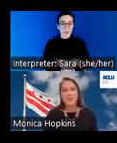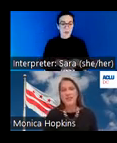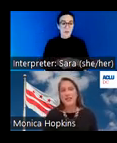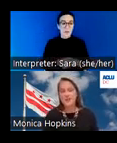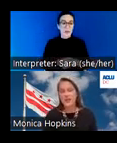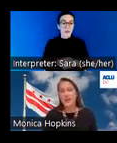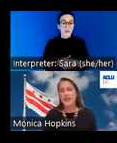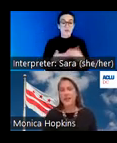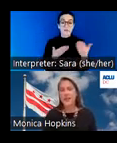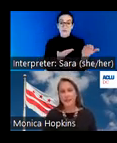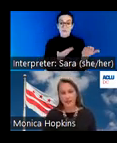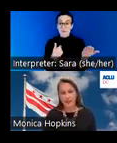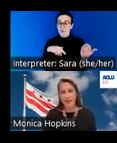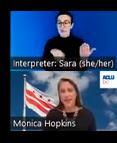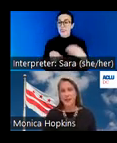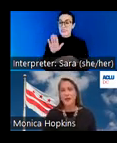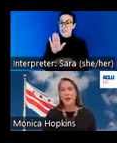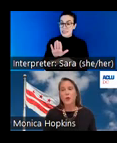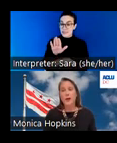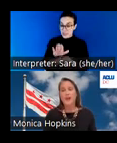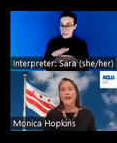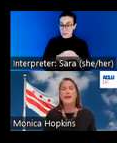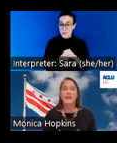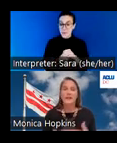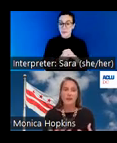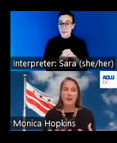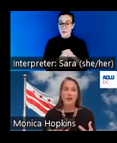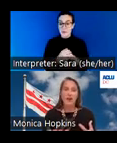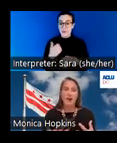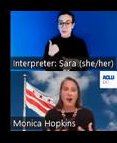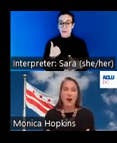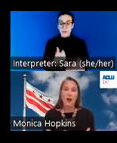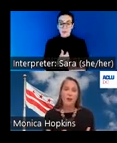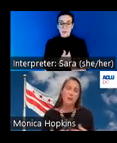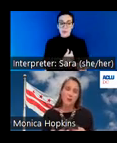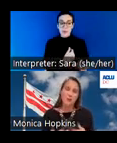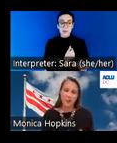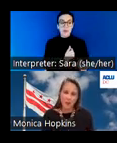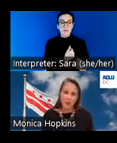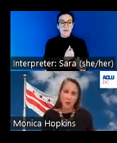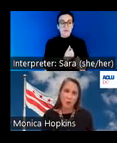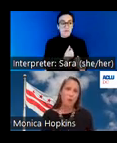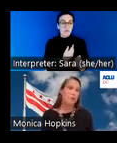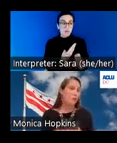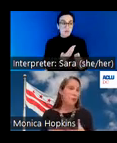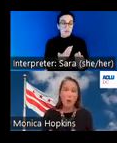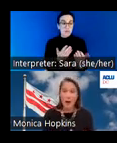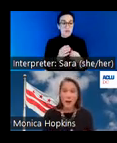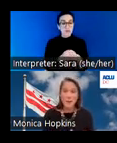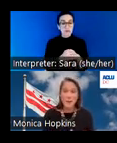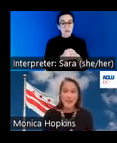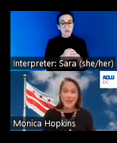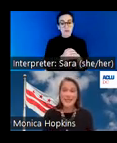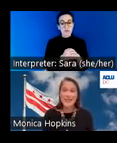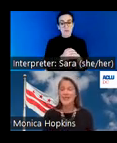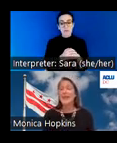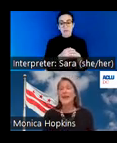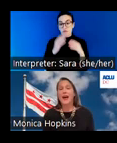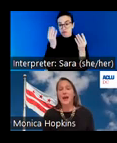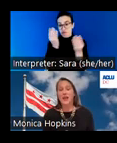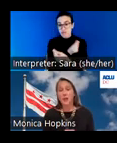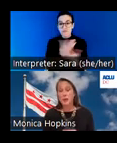So this evening, we are giving you program